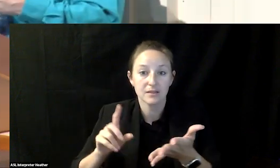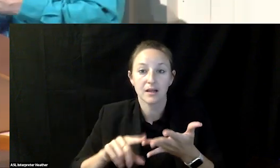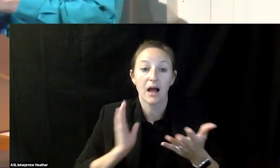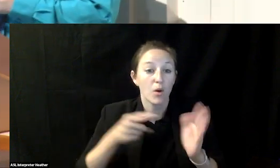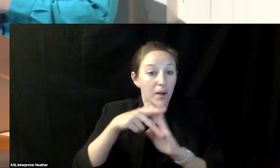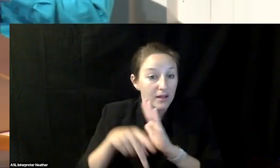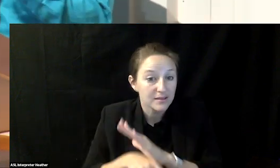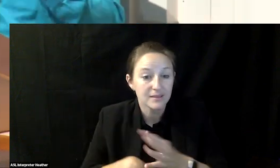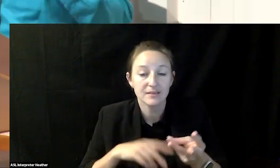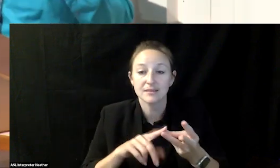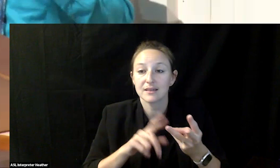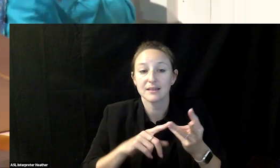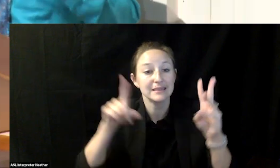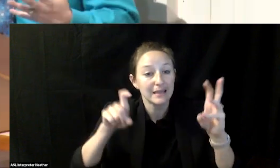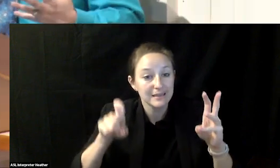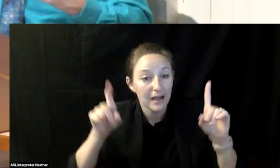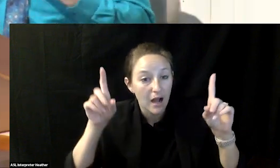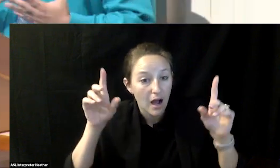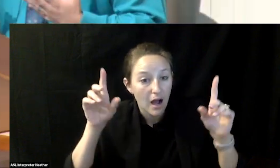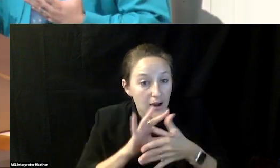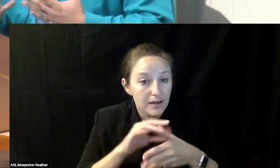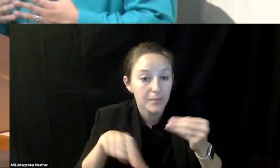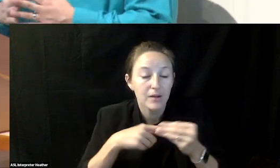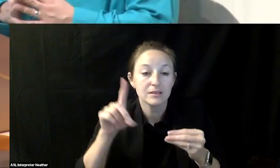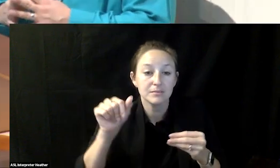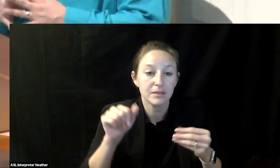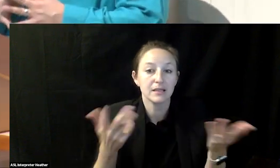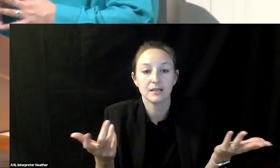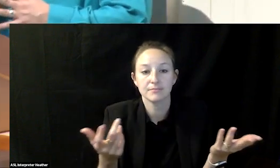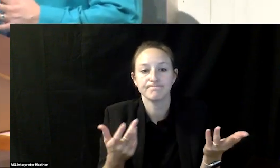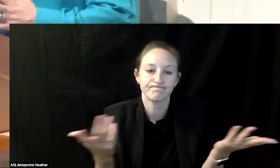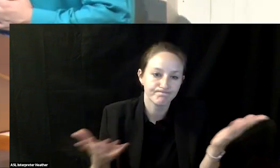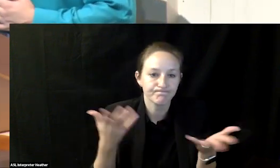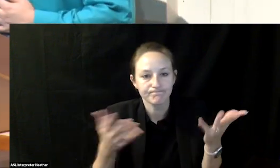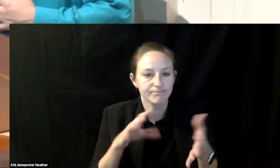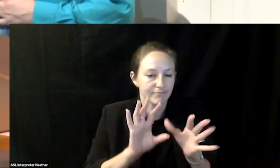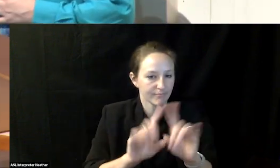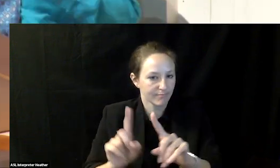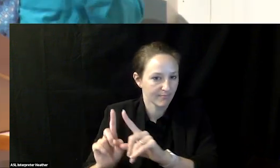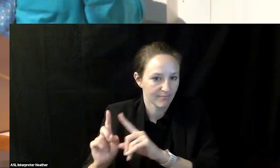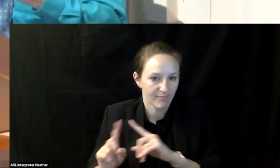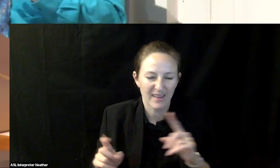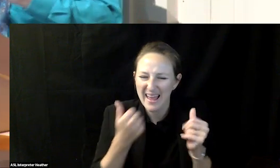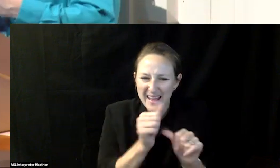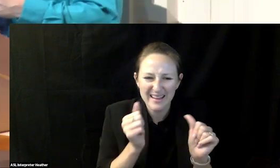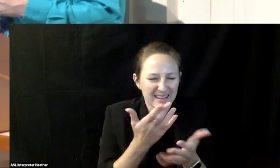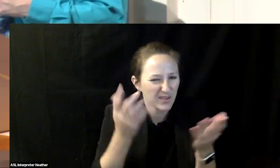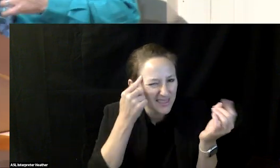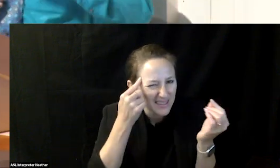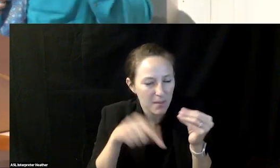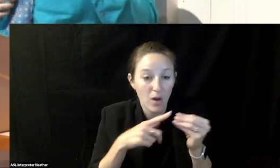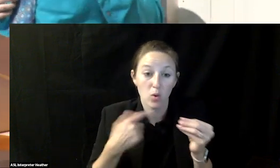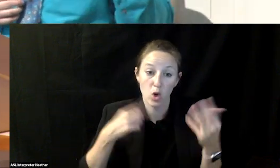accessibility, or getting really technical for our developers on campus. Anything you can think of, we have a training for